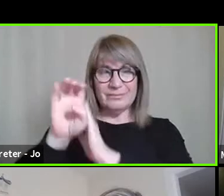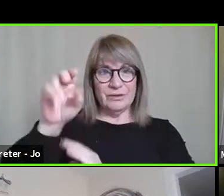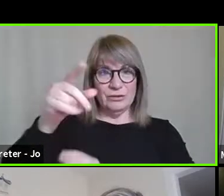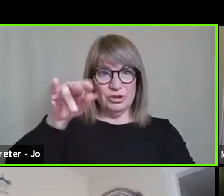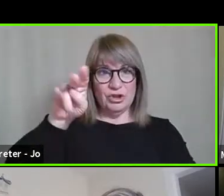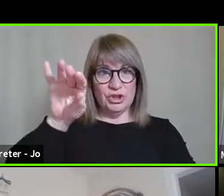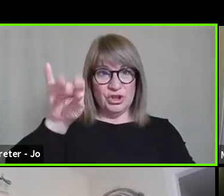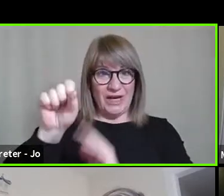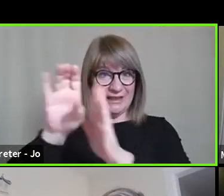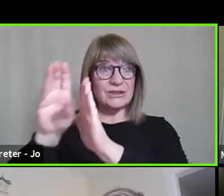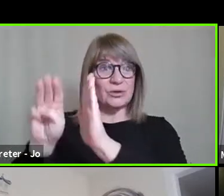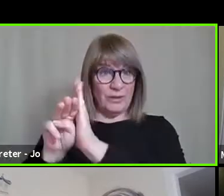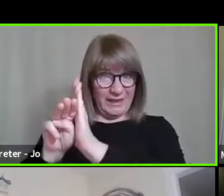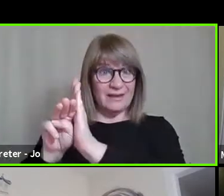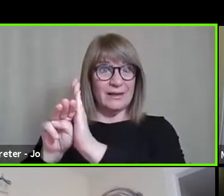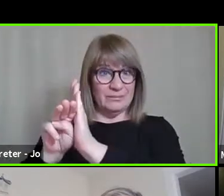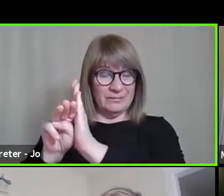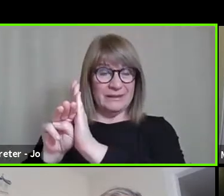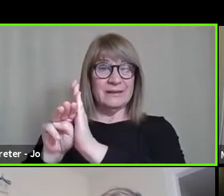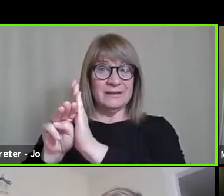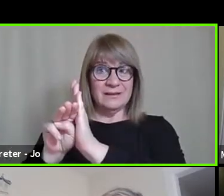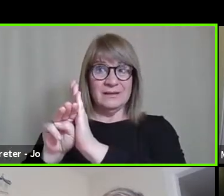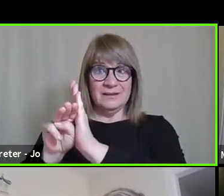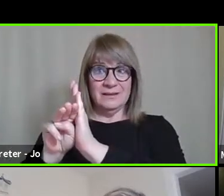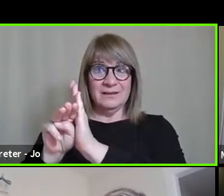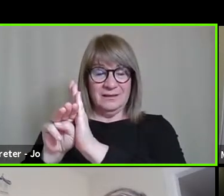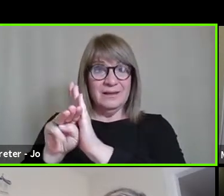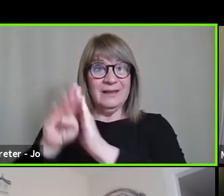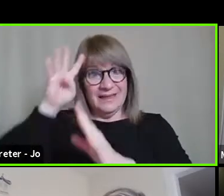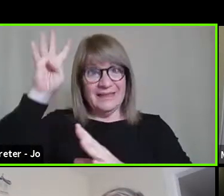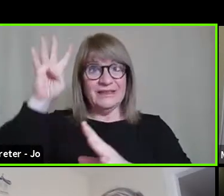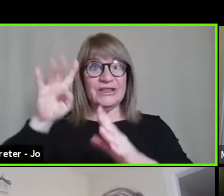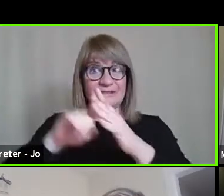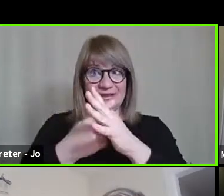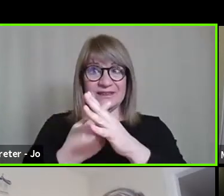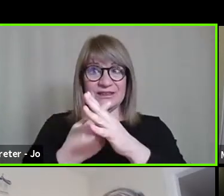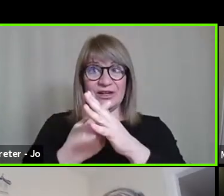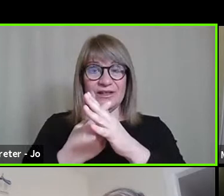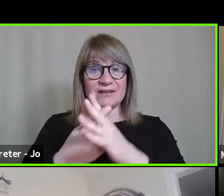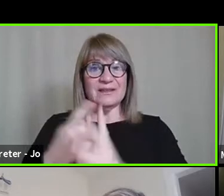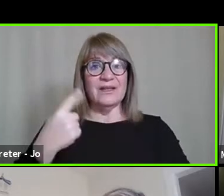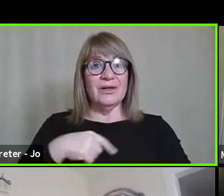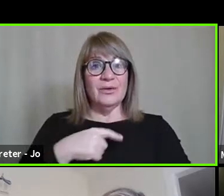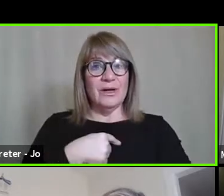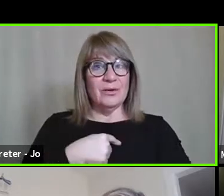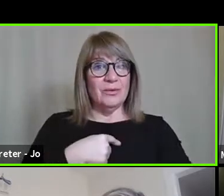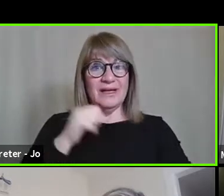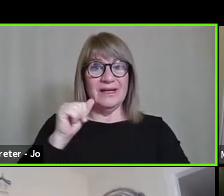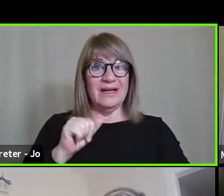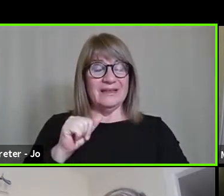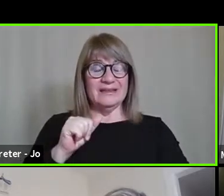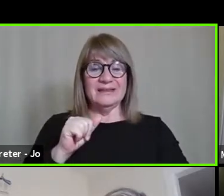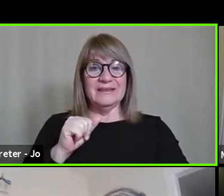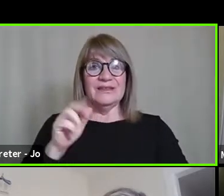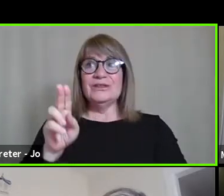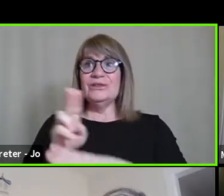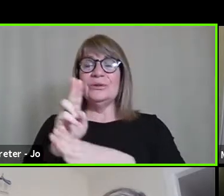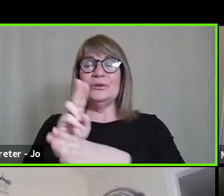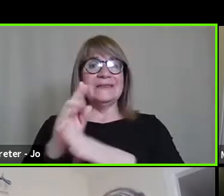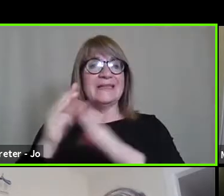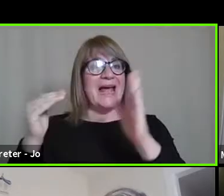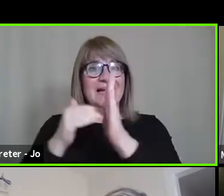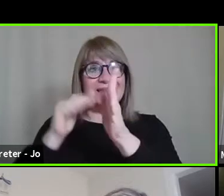team that's looking at the ways in which we can infuse an anti-oppressive approach in both the